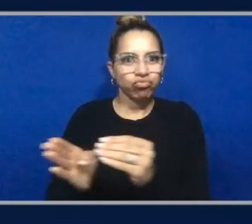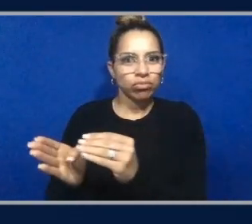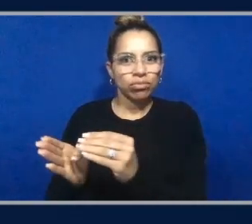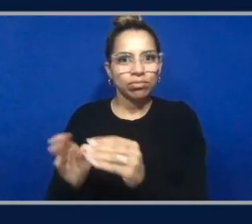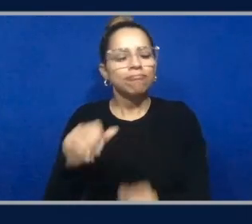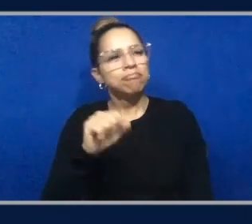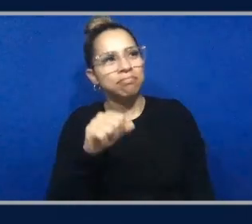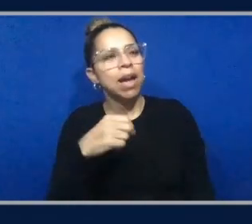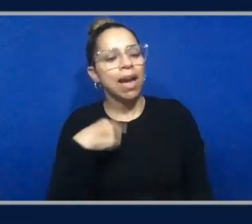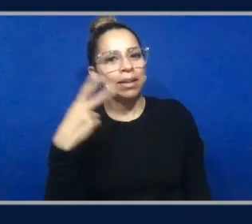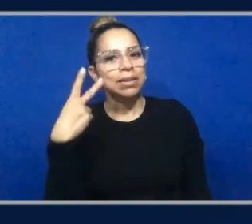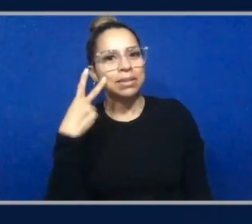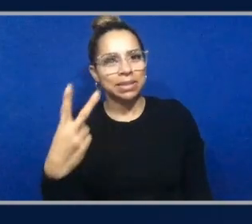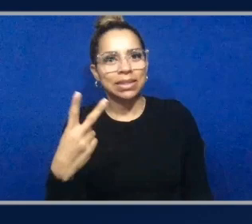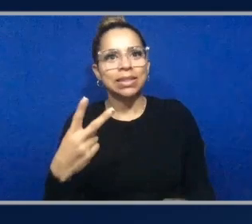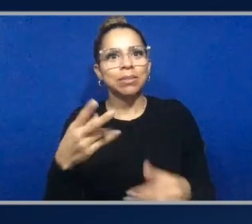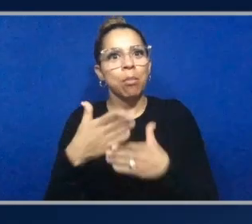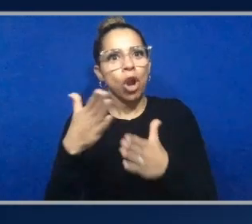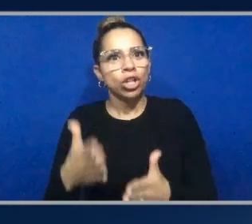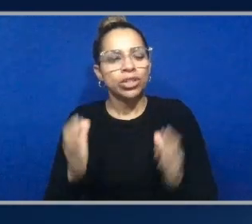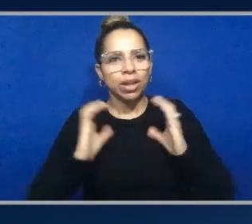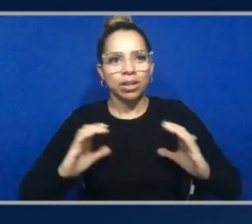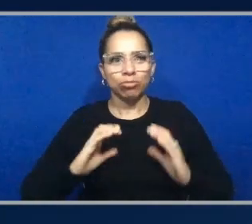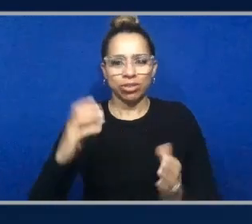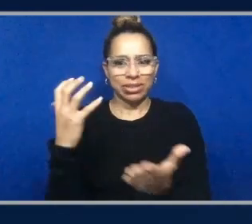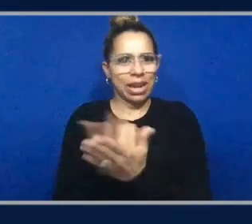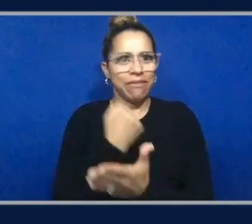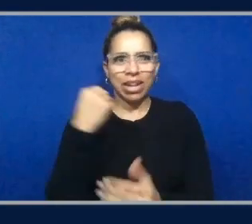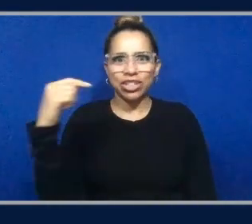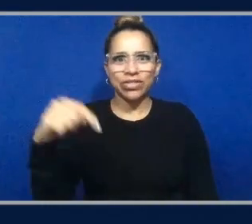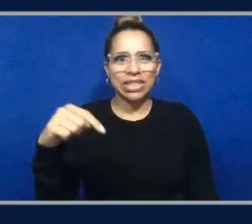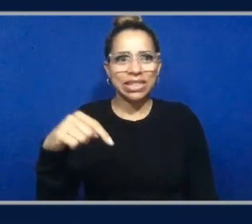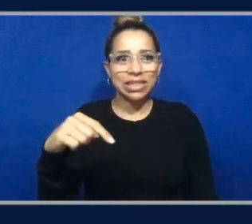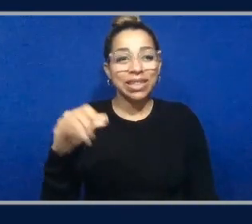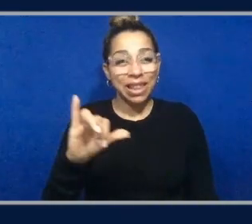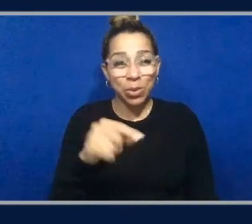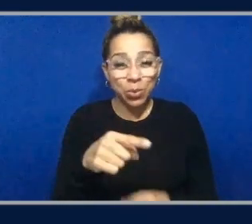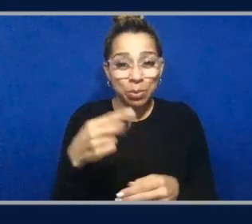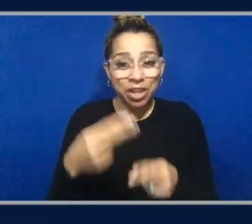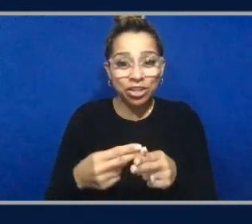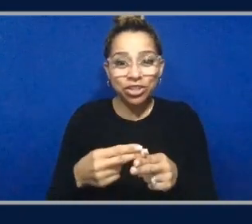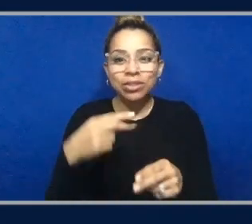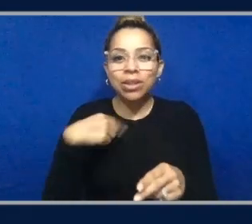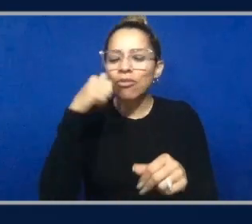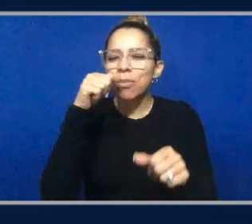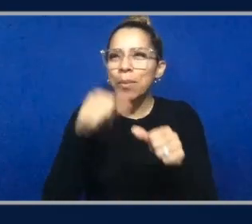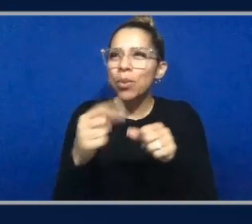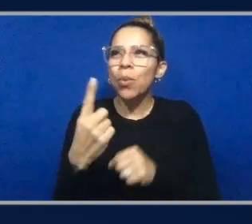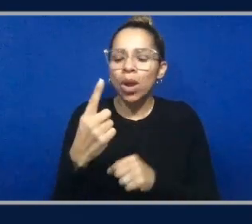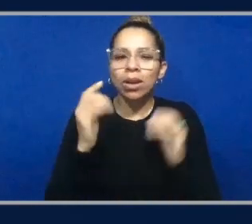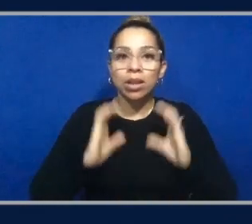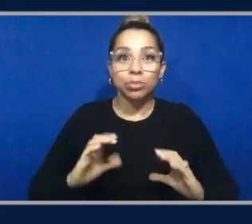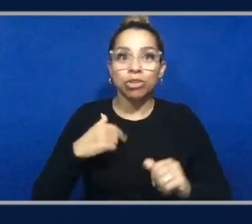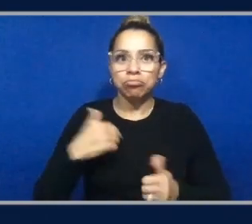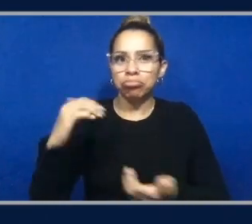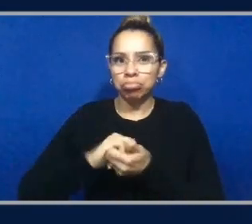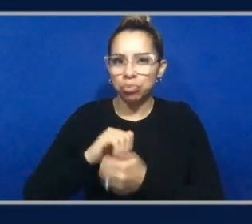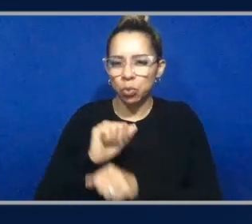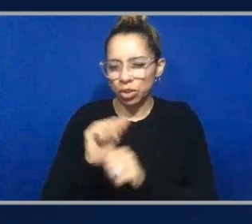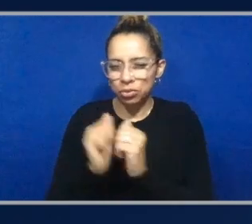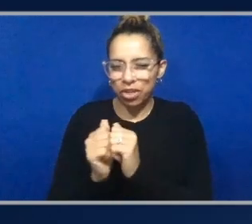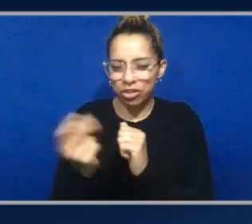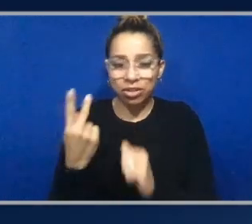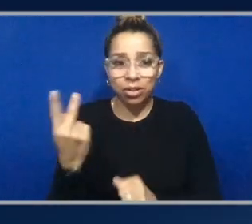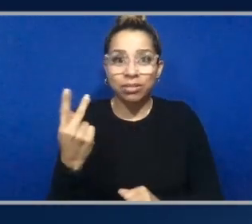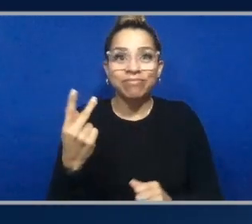immediately taking advantage of this because, as you mentioned it, one particular customer I worked with one of their projects, it was exactly that 2-day process to